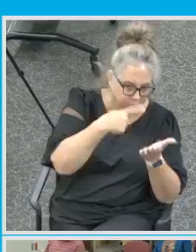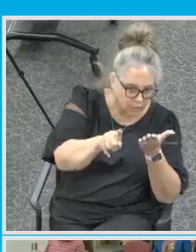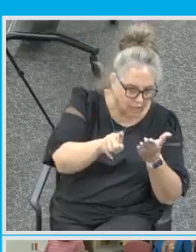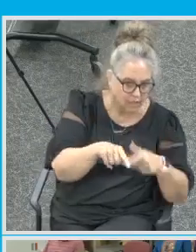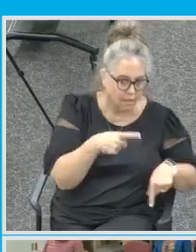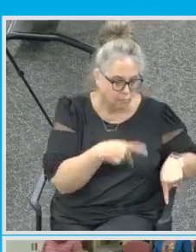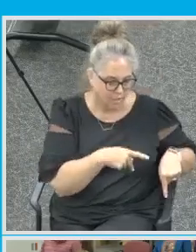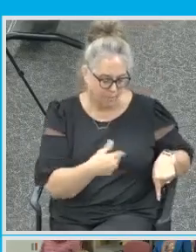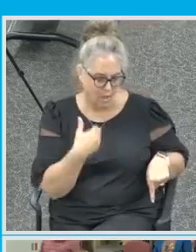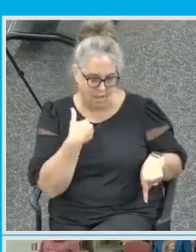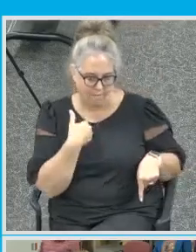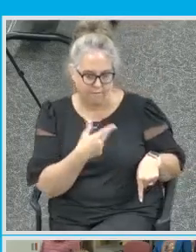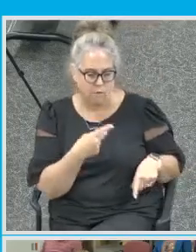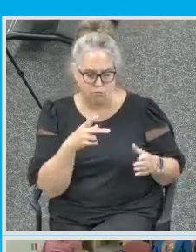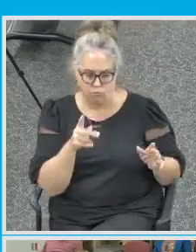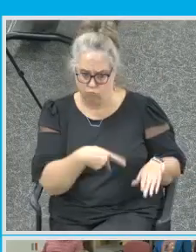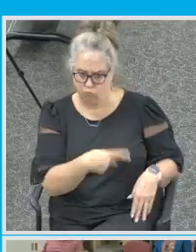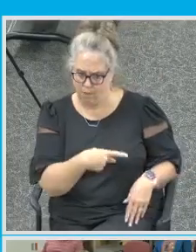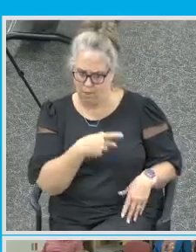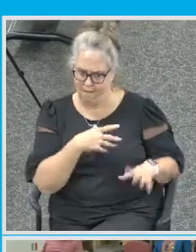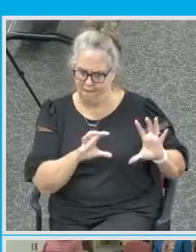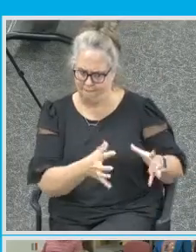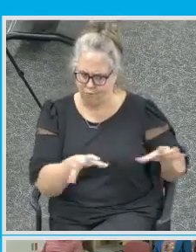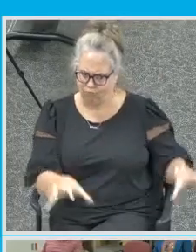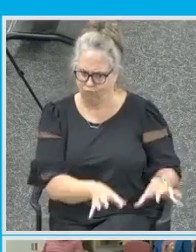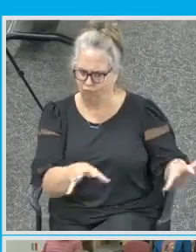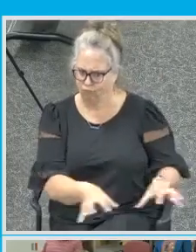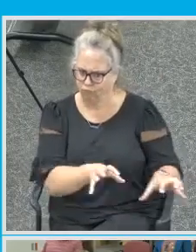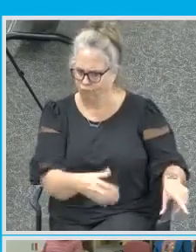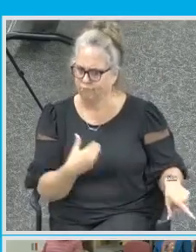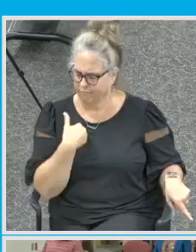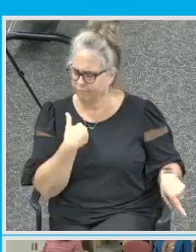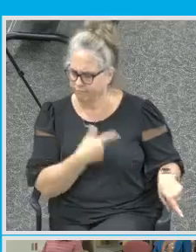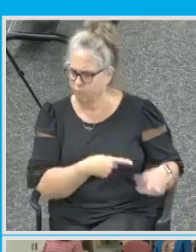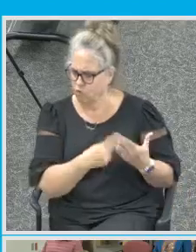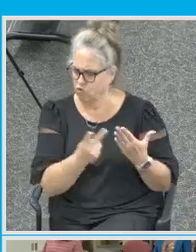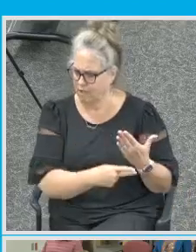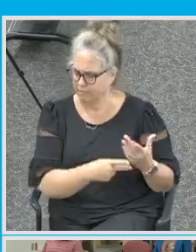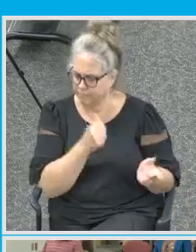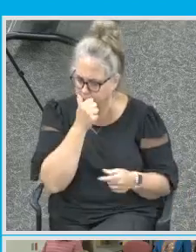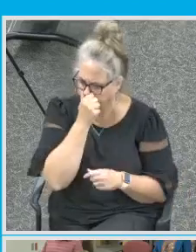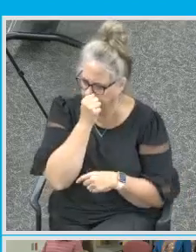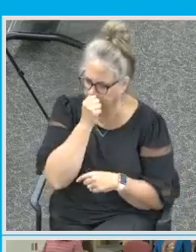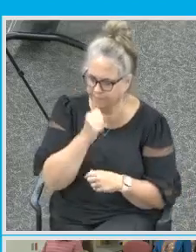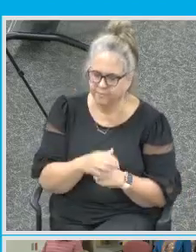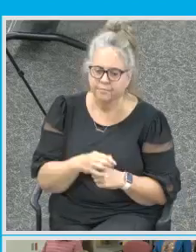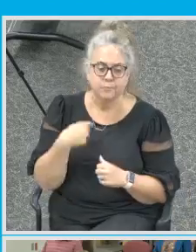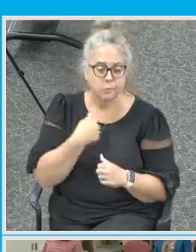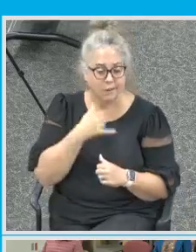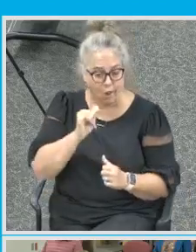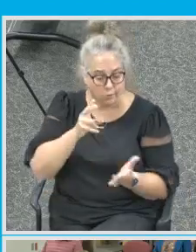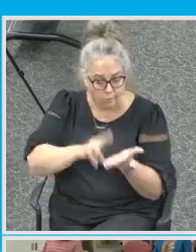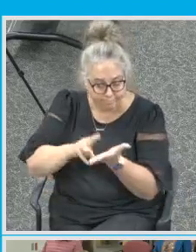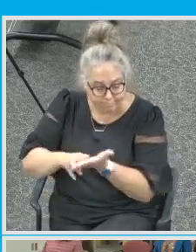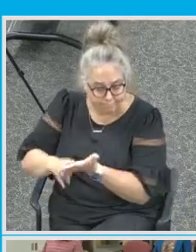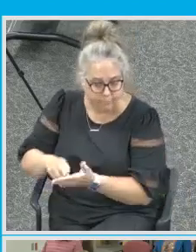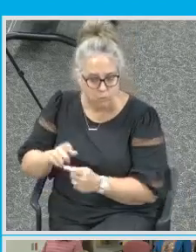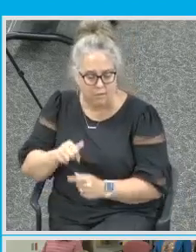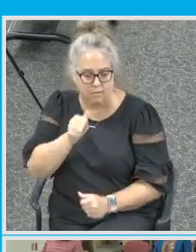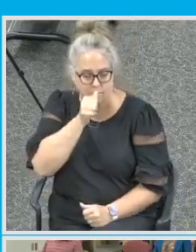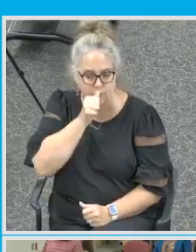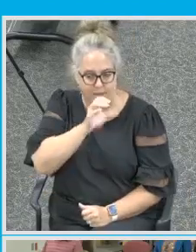active program down there where they're actually contracted out with a private company to do testing for mosquitoes,